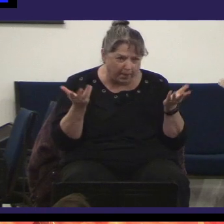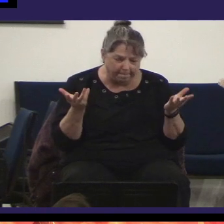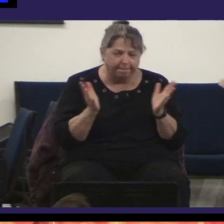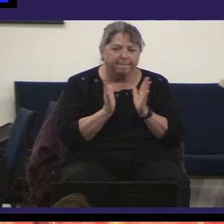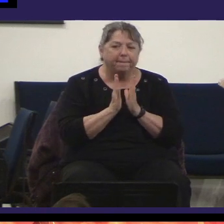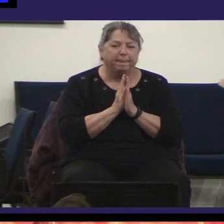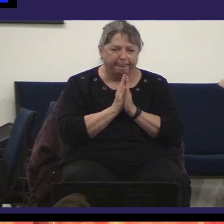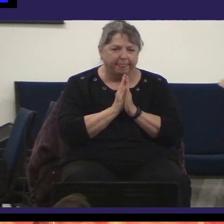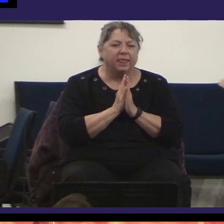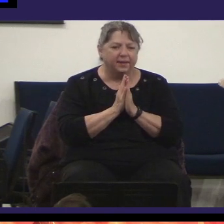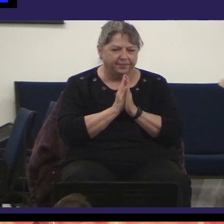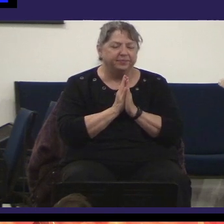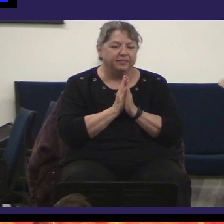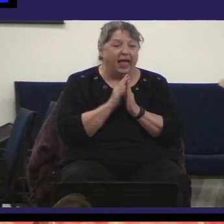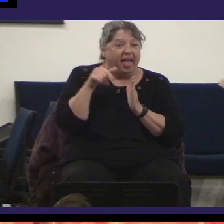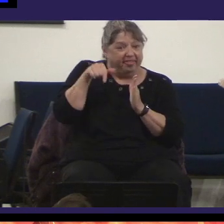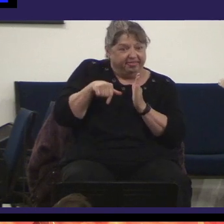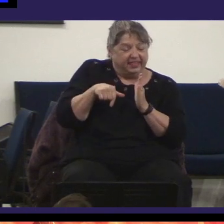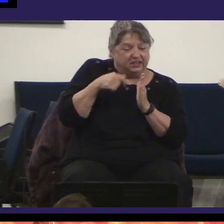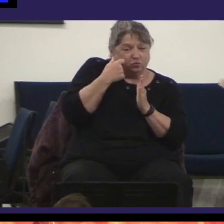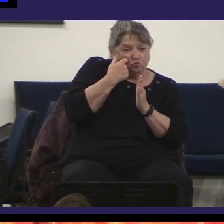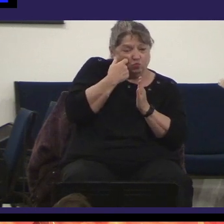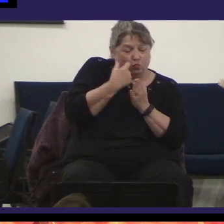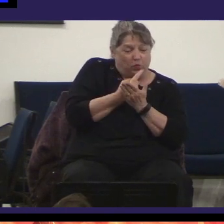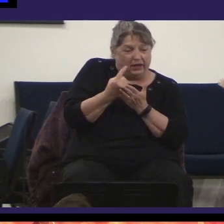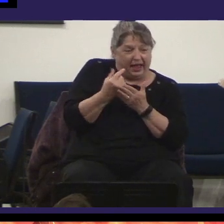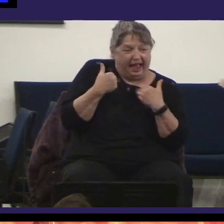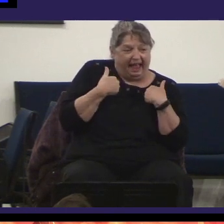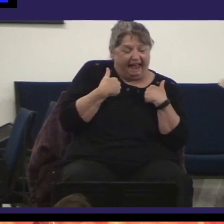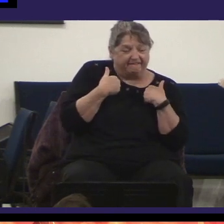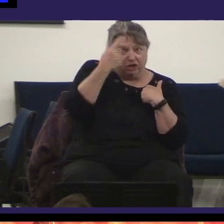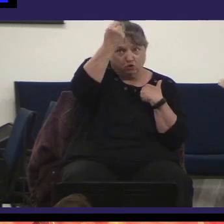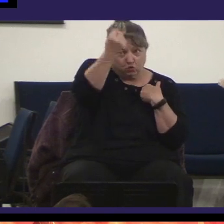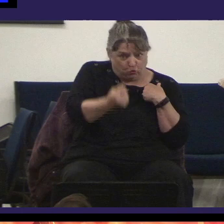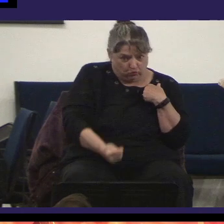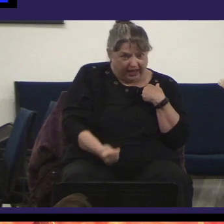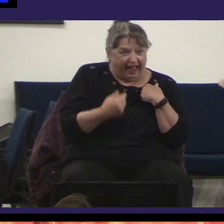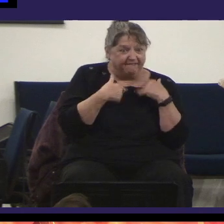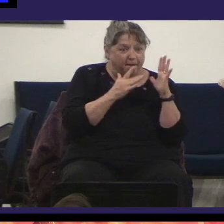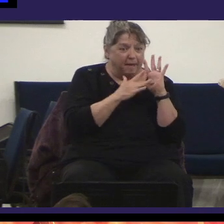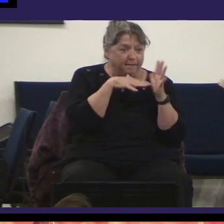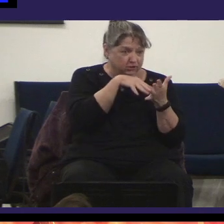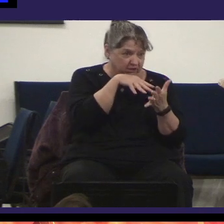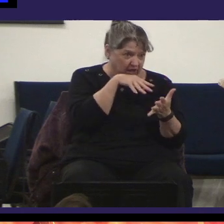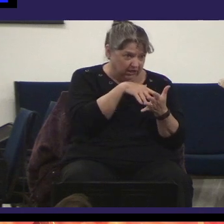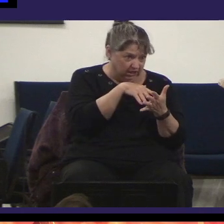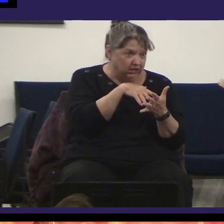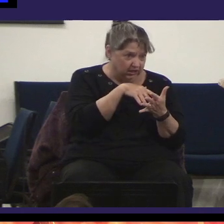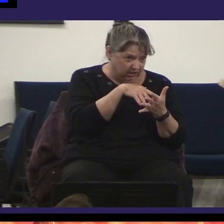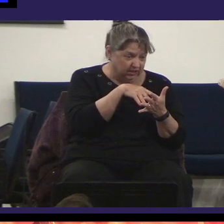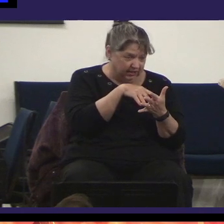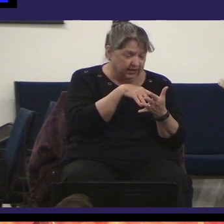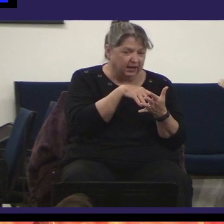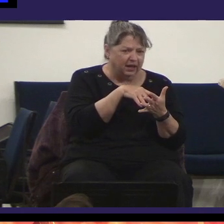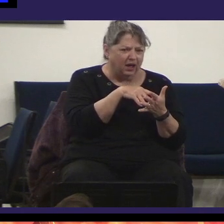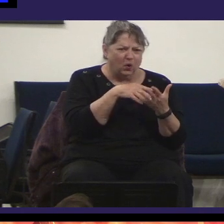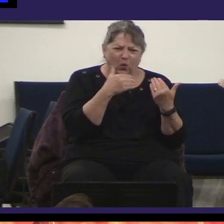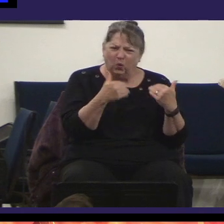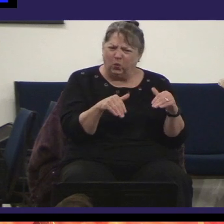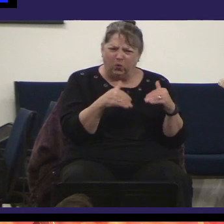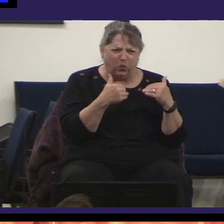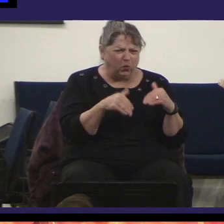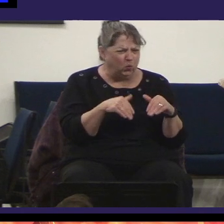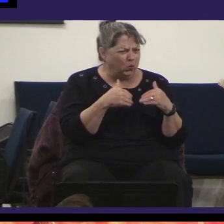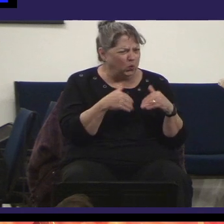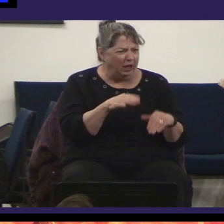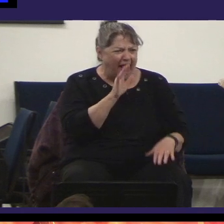that came from the Bible study this week. We have a Tuesday Bible study twice a month. And honestly, we have